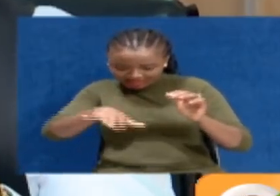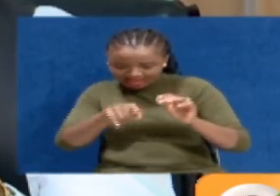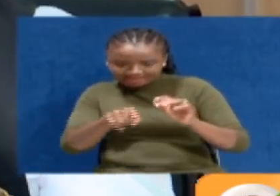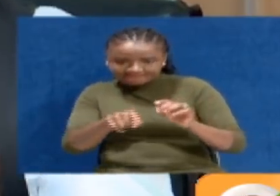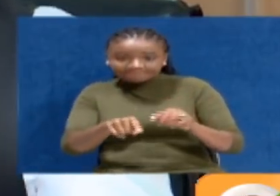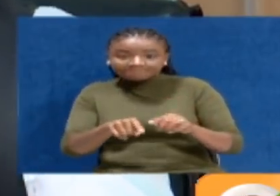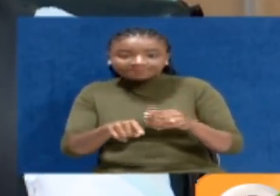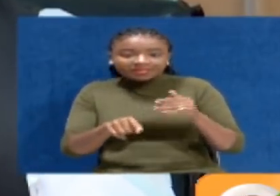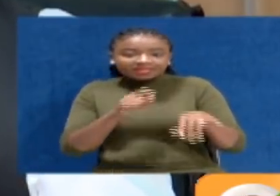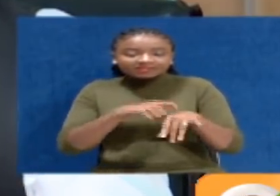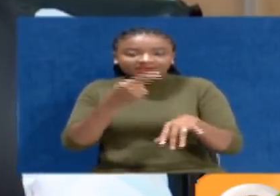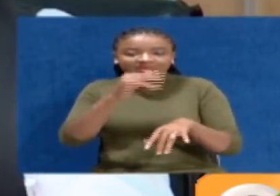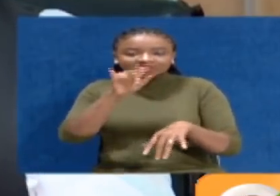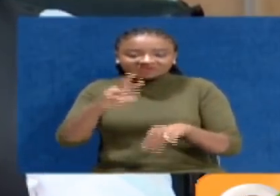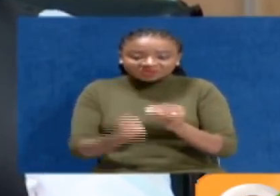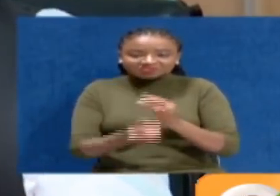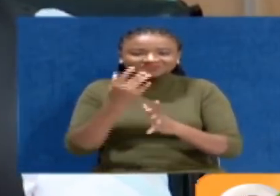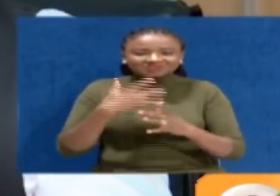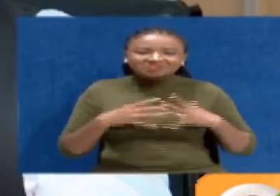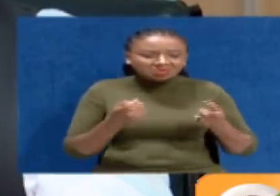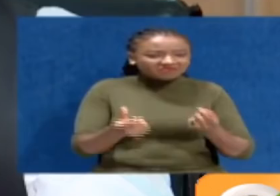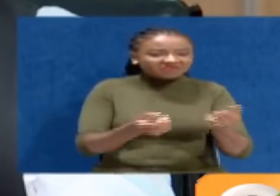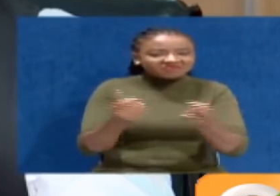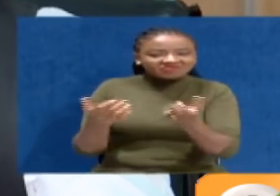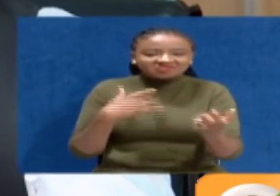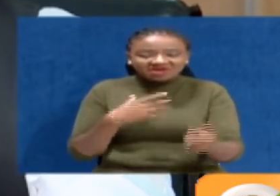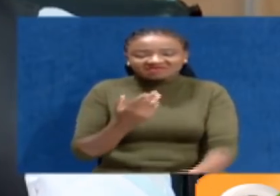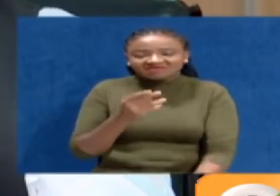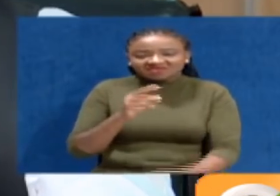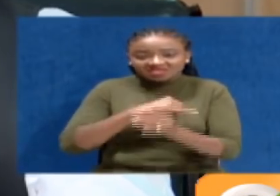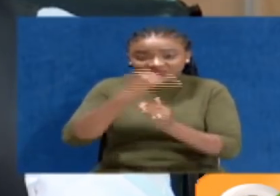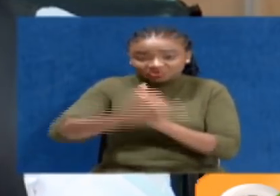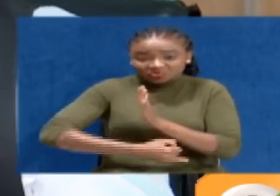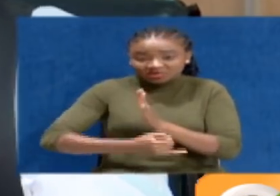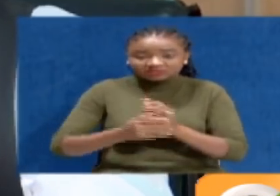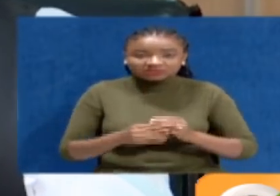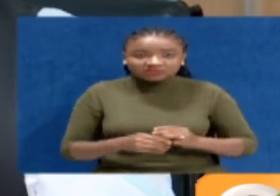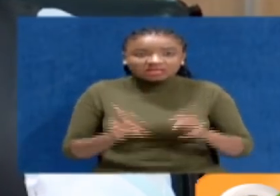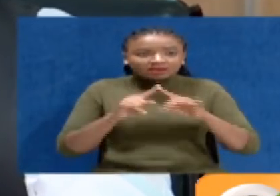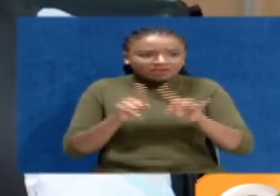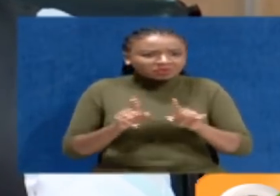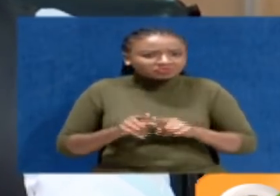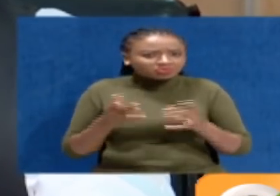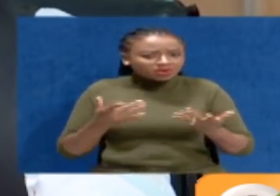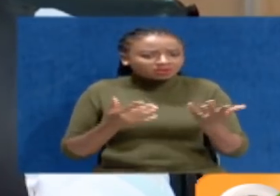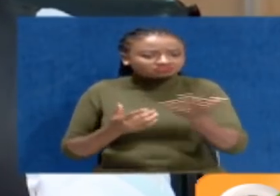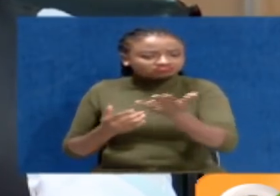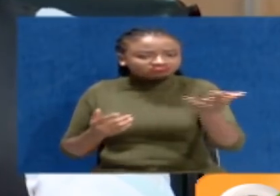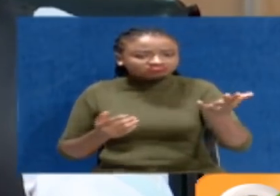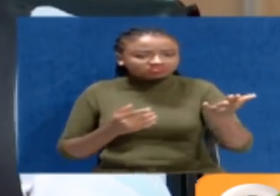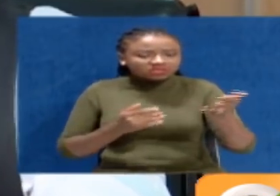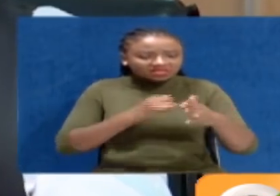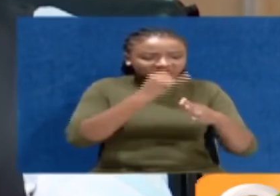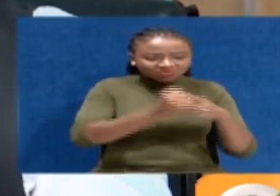there were very few people who had like life insurance or the last expense. But right now, those insurances of